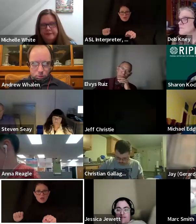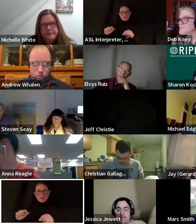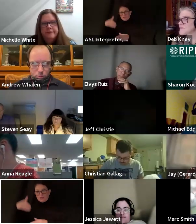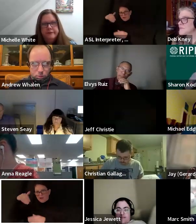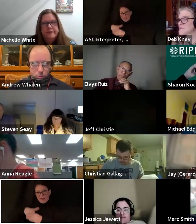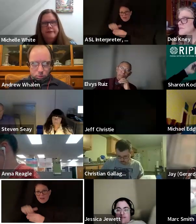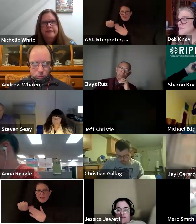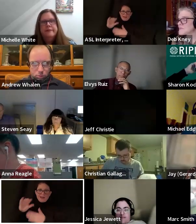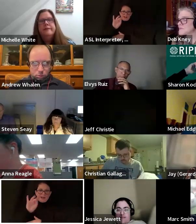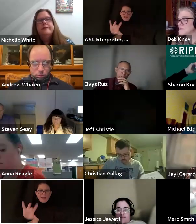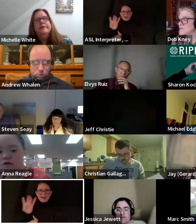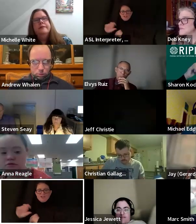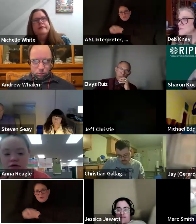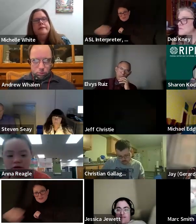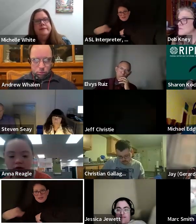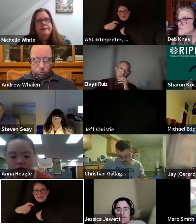just taking a little bit longer.